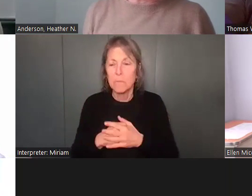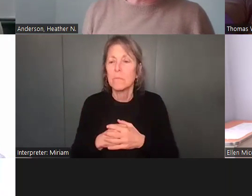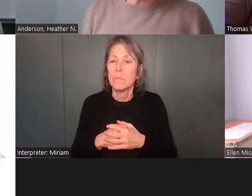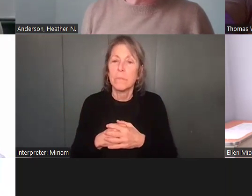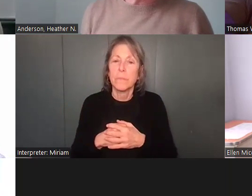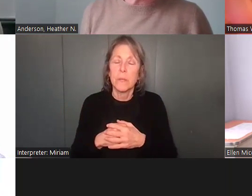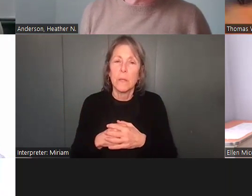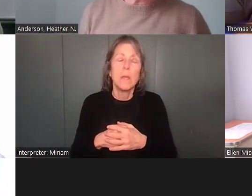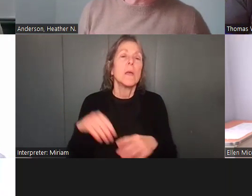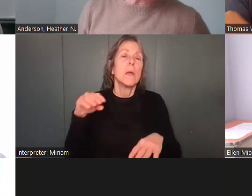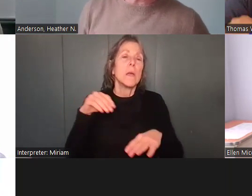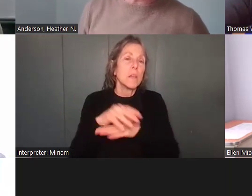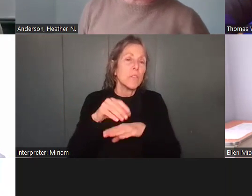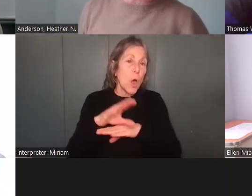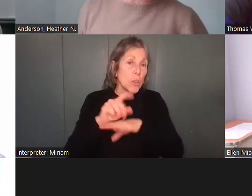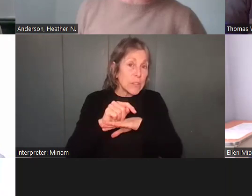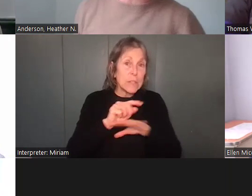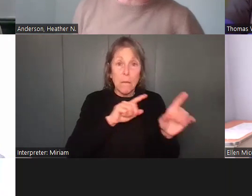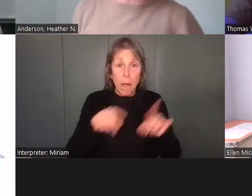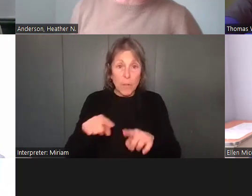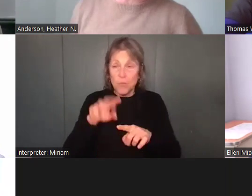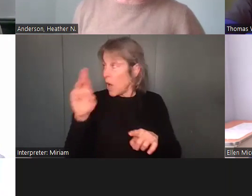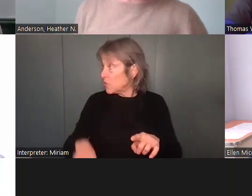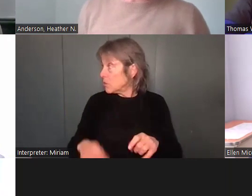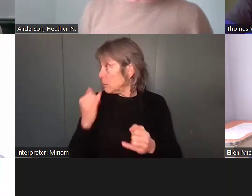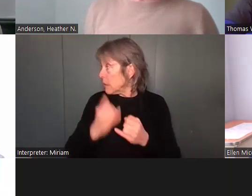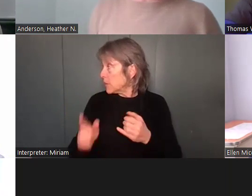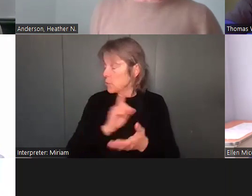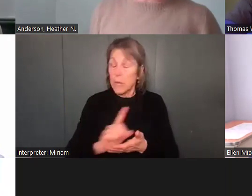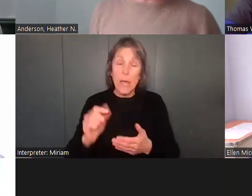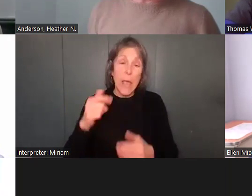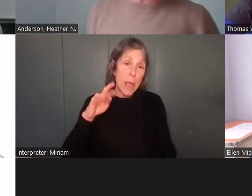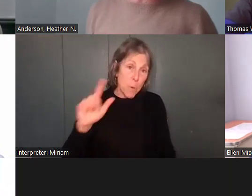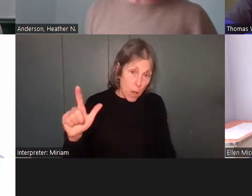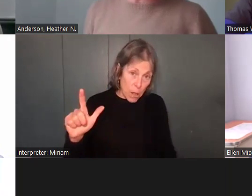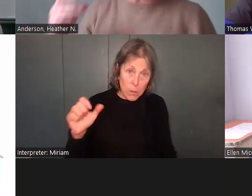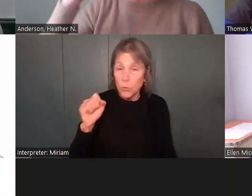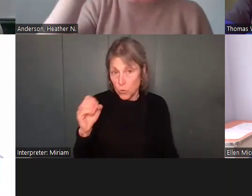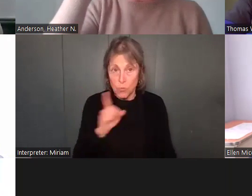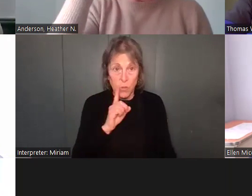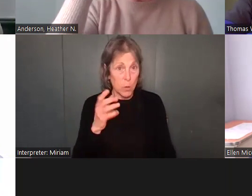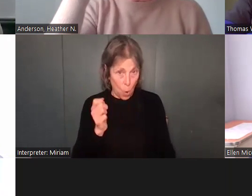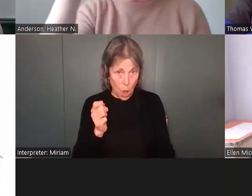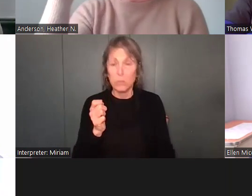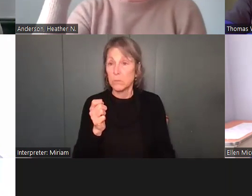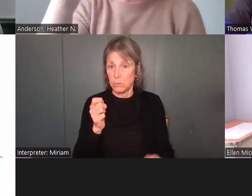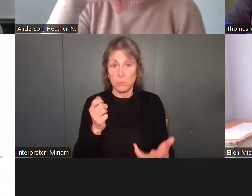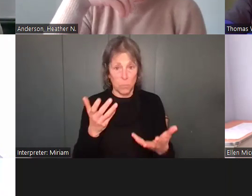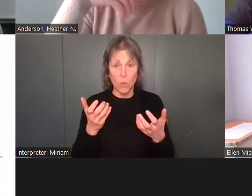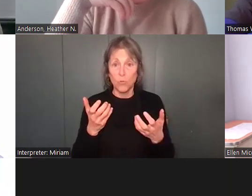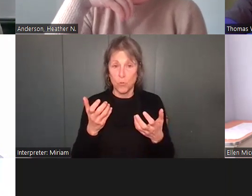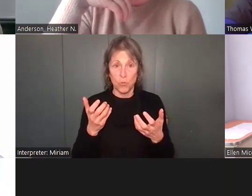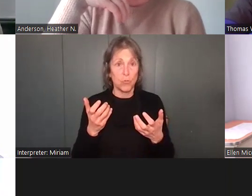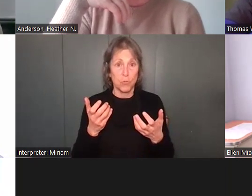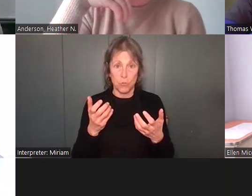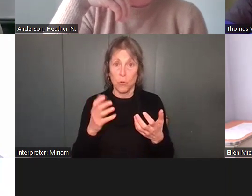The consultant is coming to town the last week of April. And so we really want to pull together the core